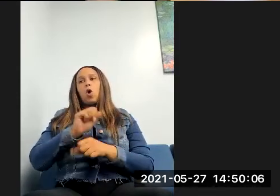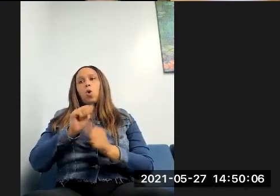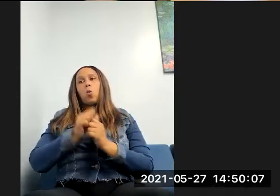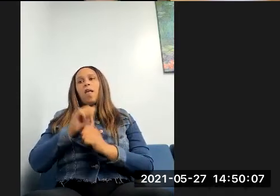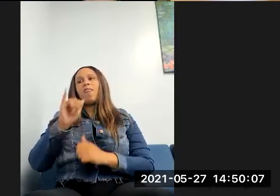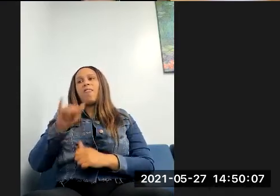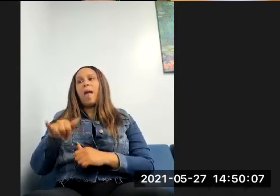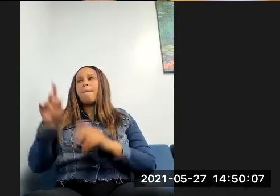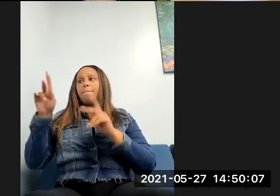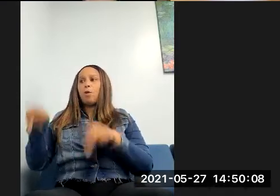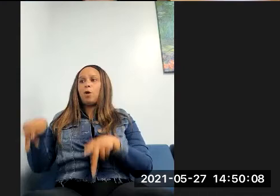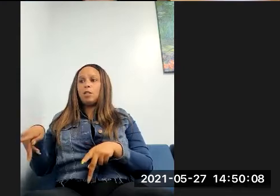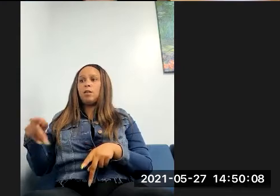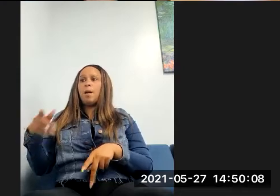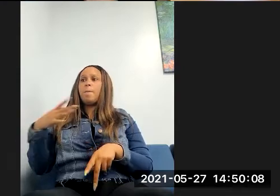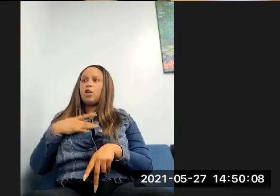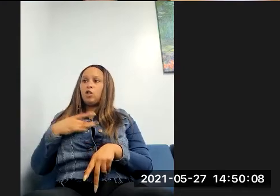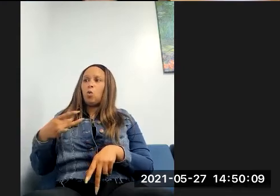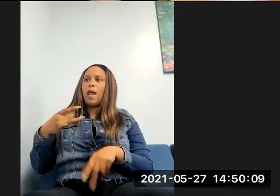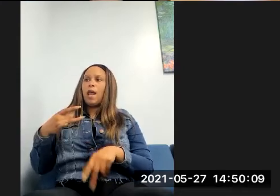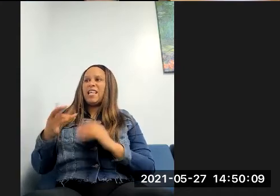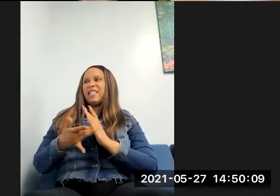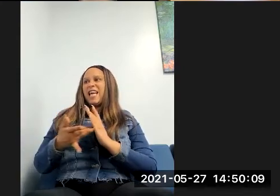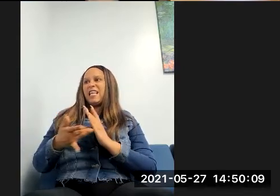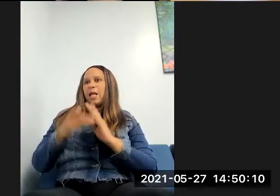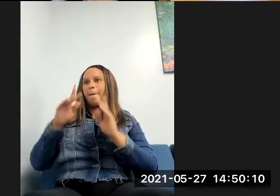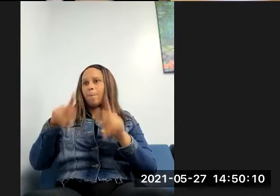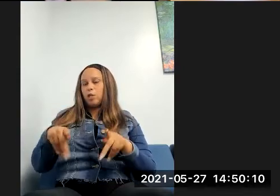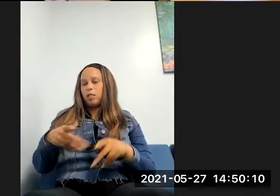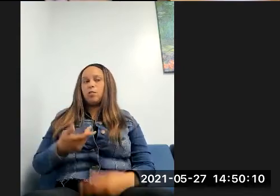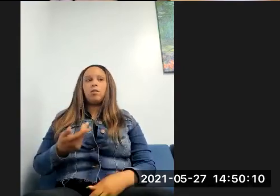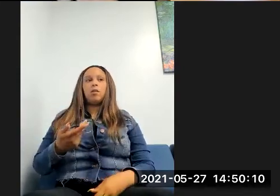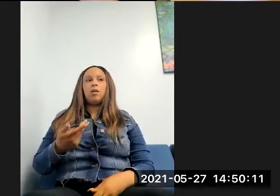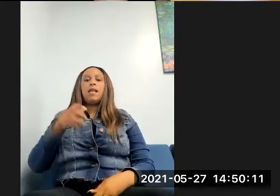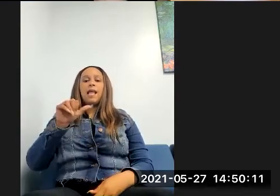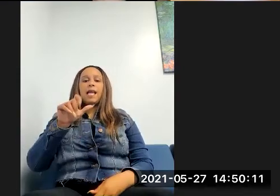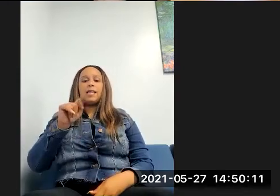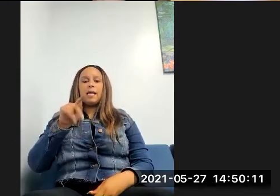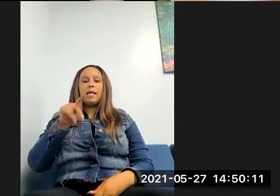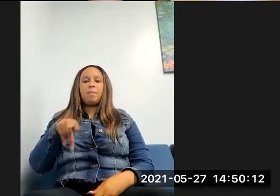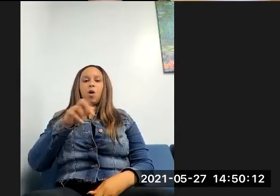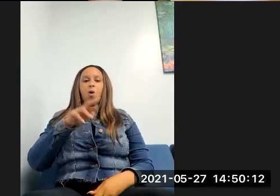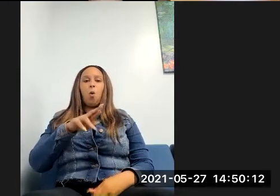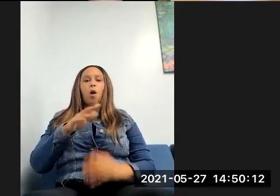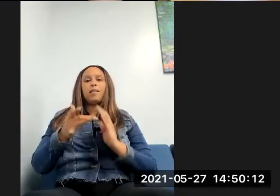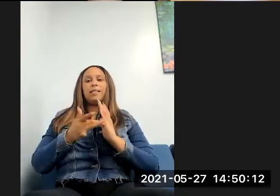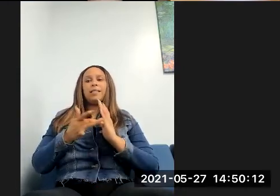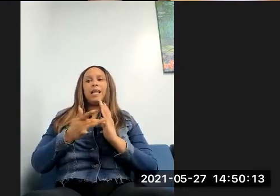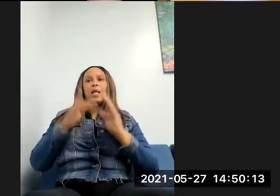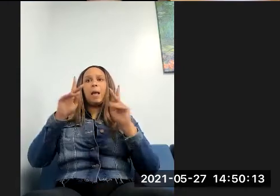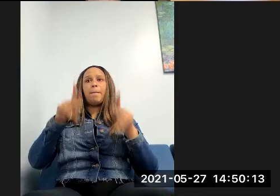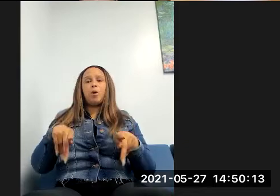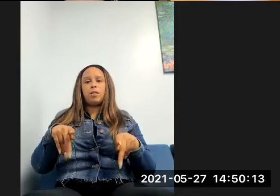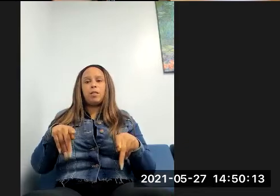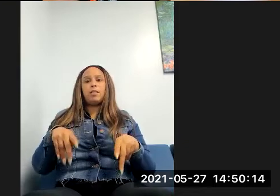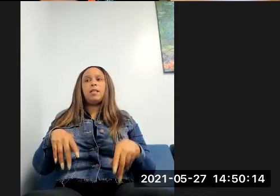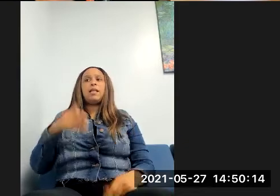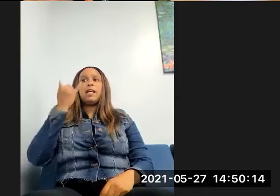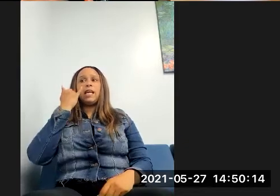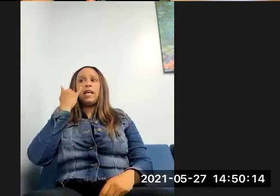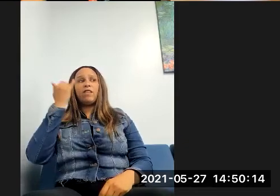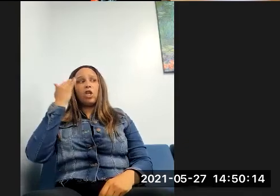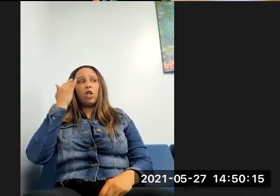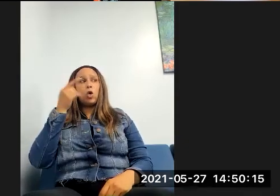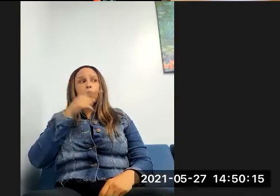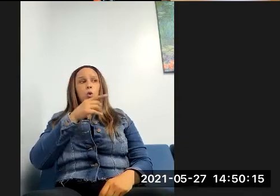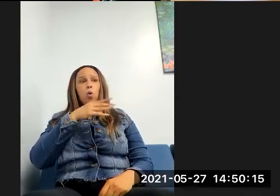you really like the tech. And either the ATP or the technician, if they know you and they